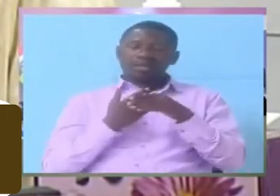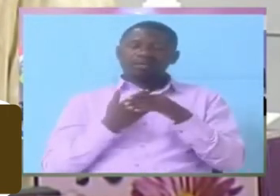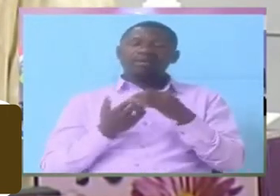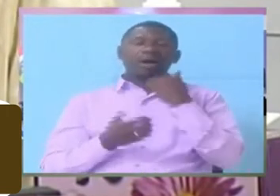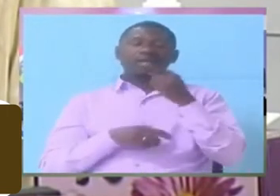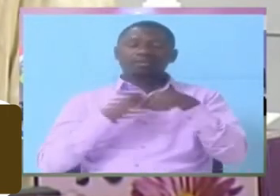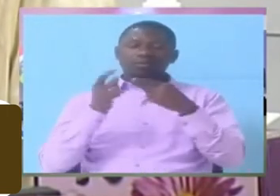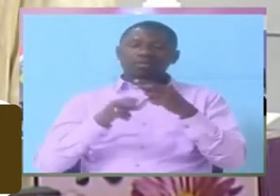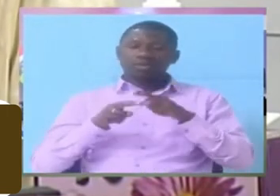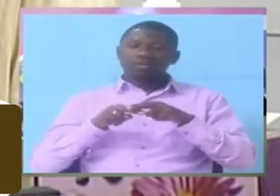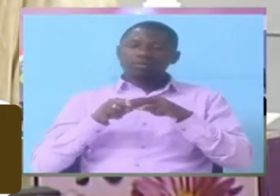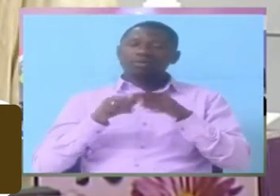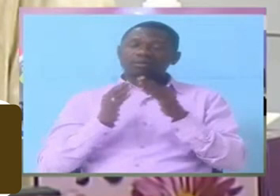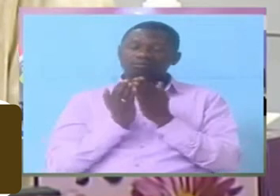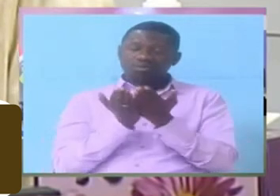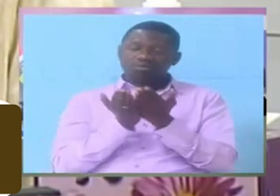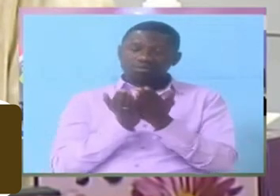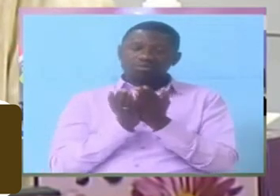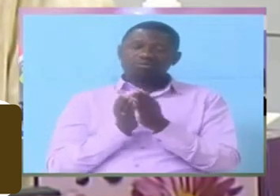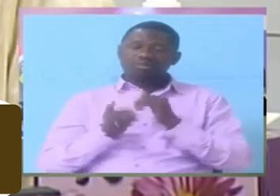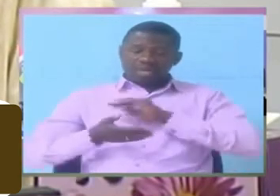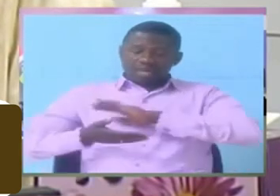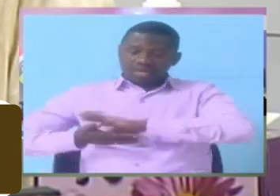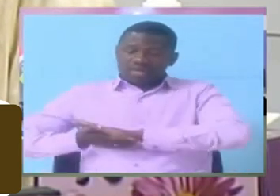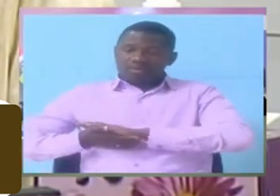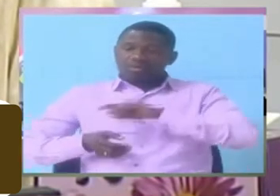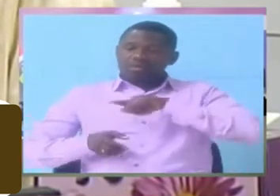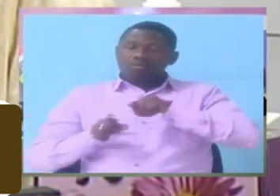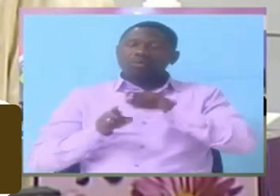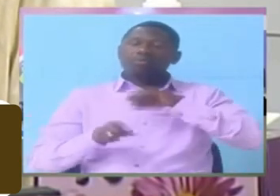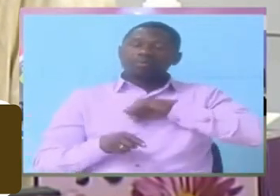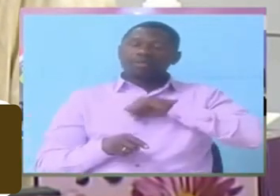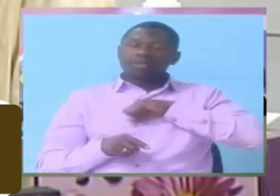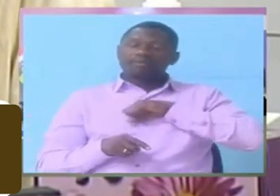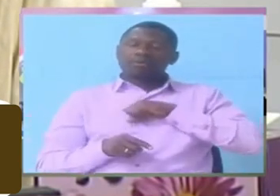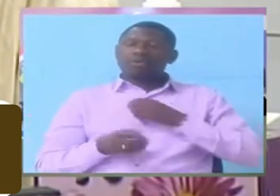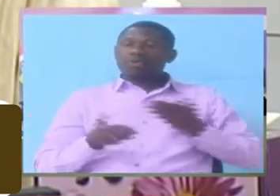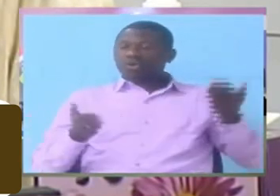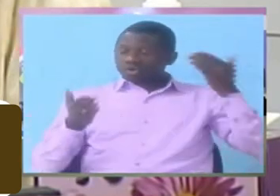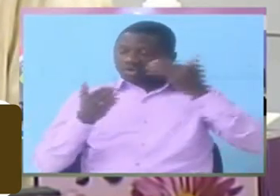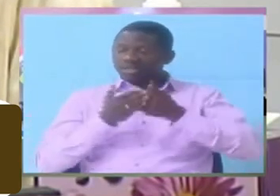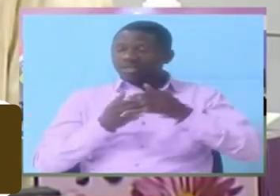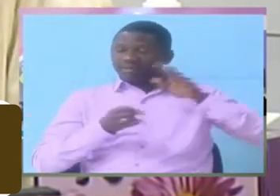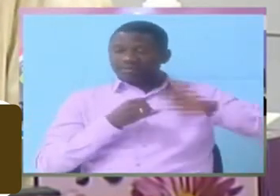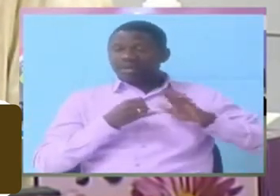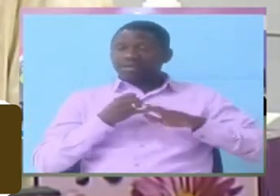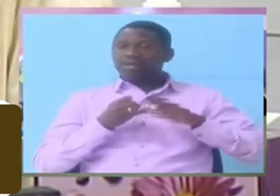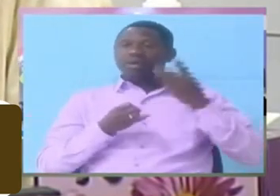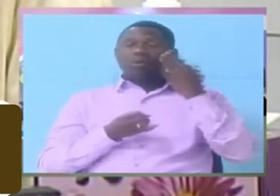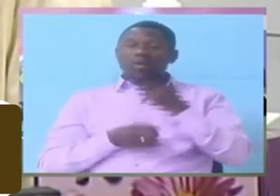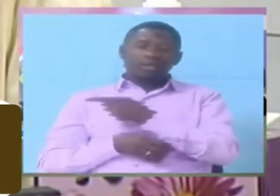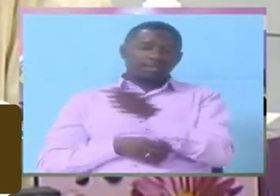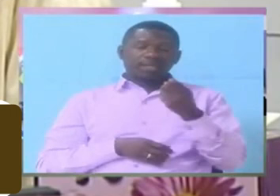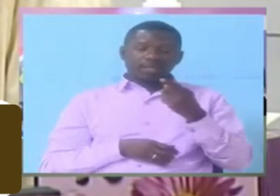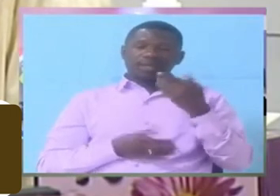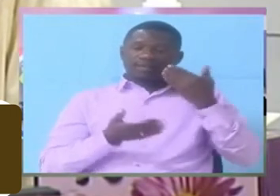manna kanin. I kept it with me. Na ma bom fambulo. Until finally, when they completed their distance. Anu fo